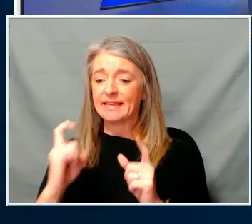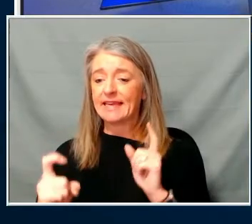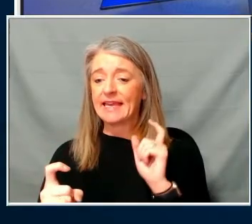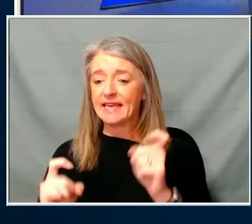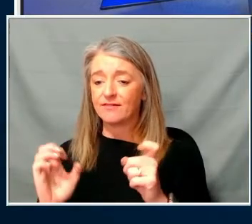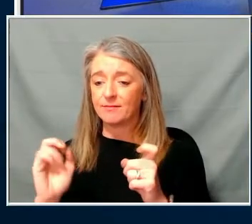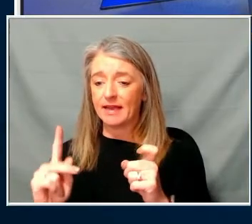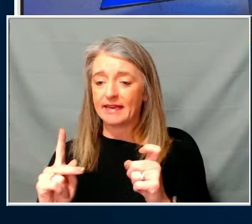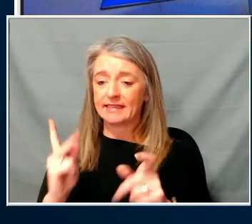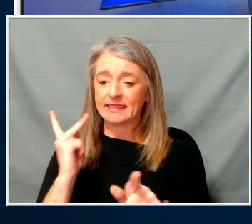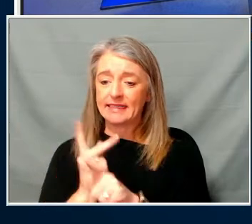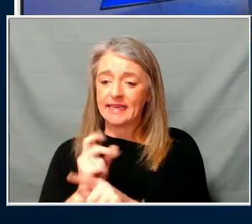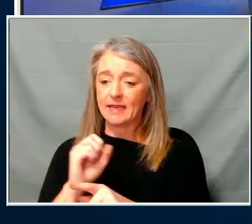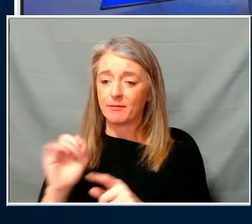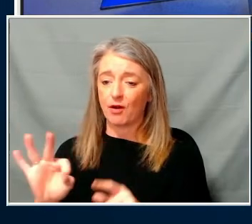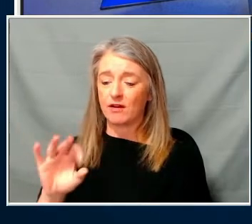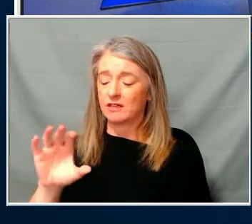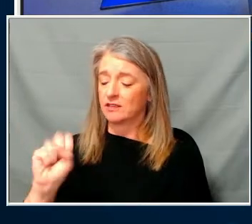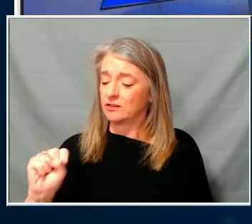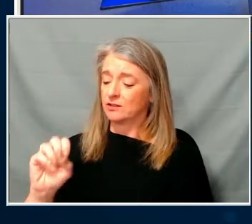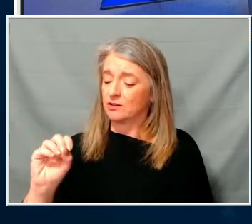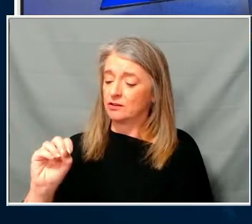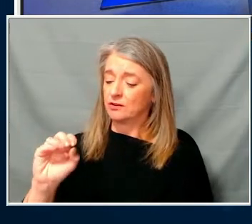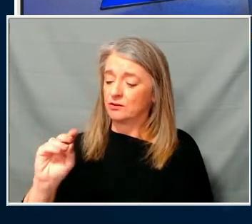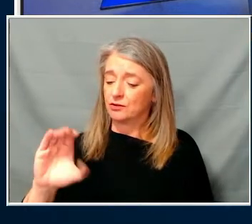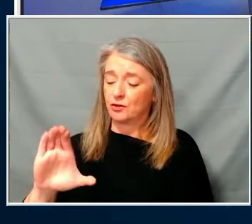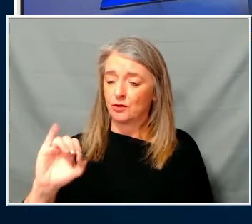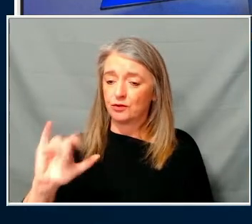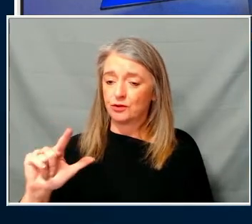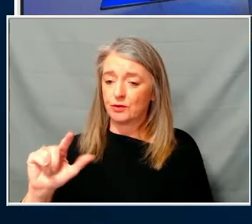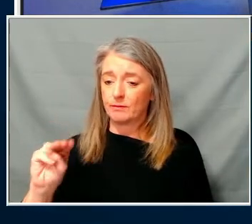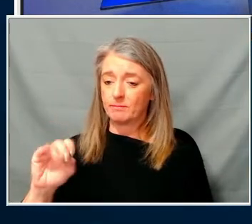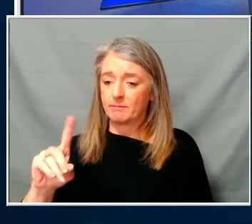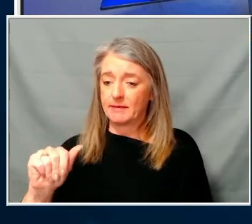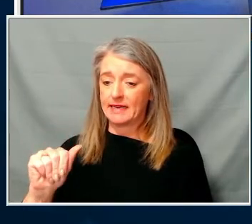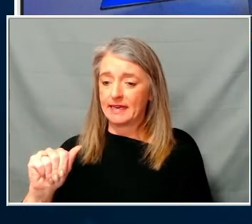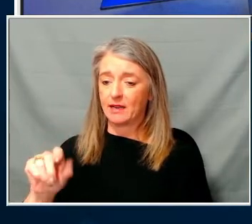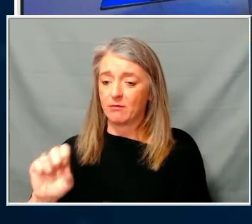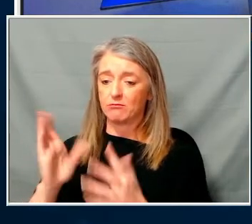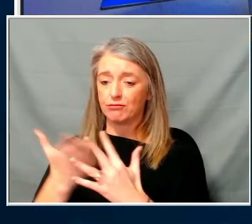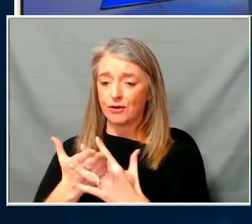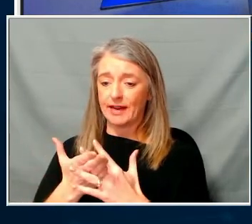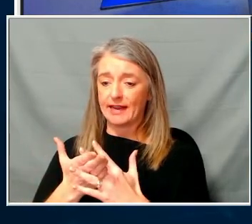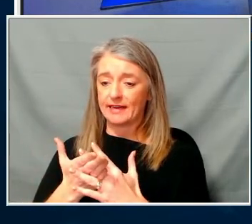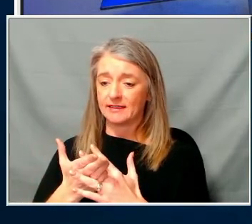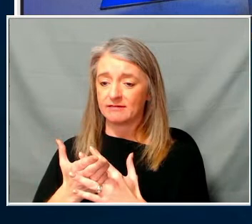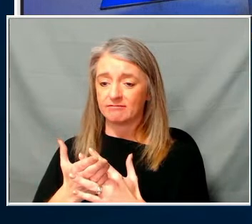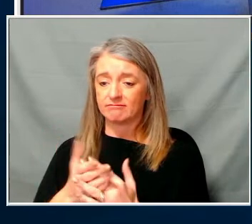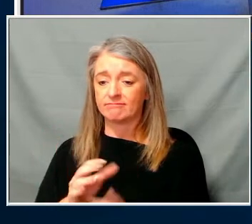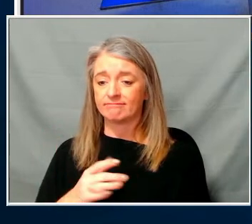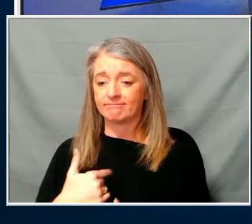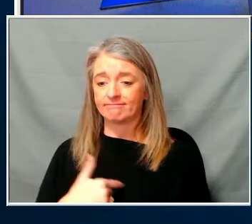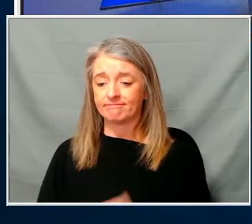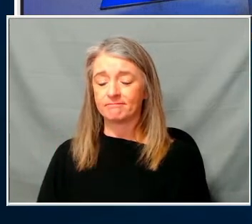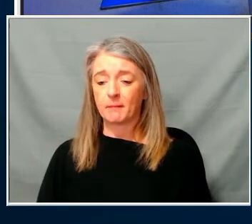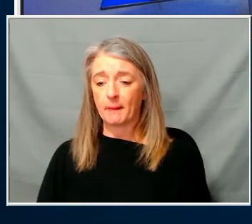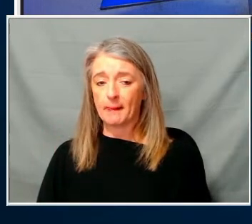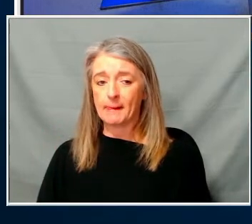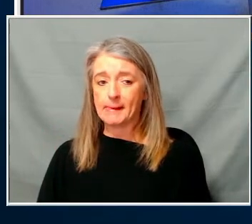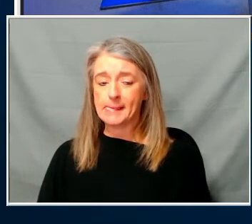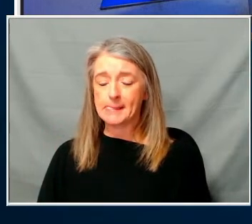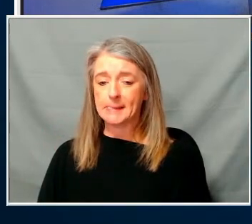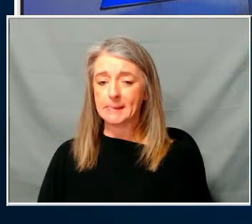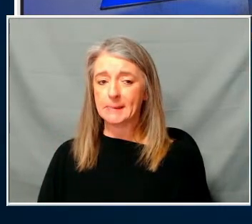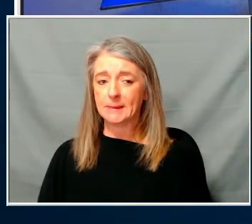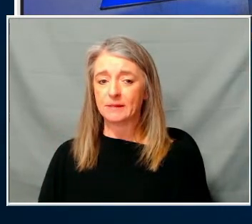social media. Take a social media break. I think that could be some of your best advice that you give every time you're here. I try. That's good. And I know it's ironic that we're